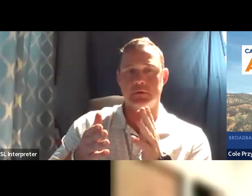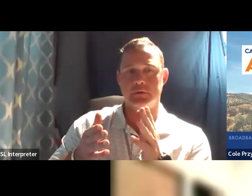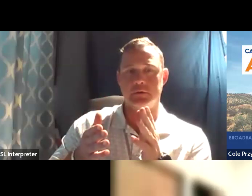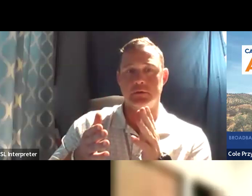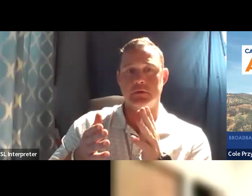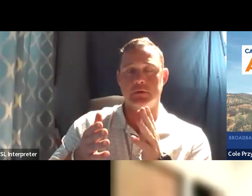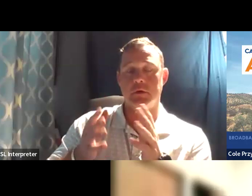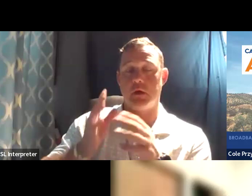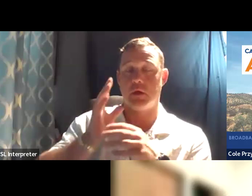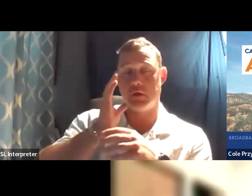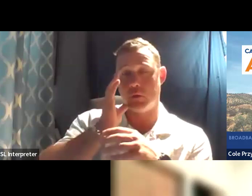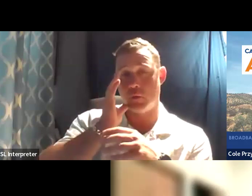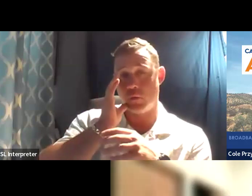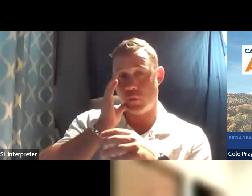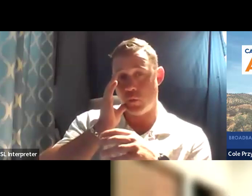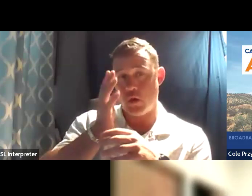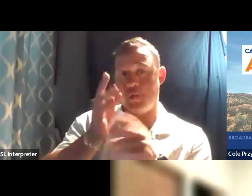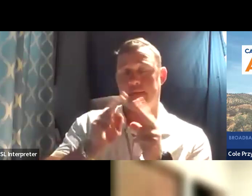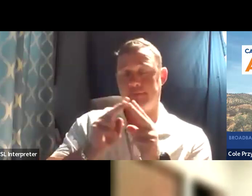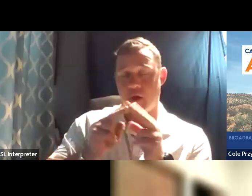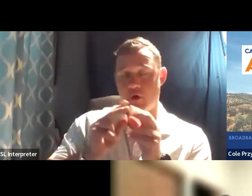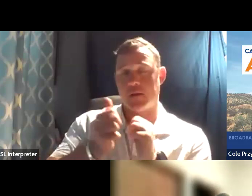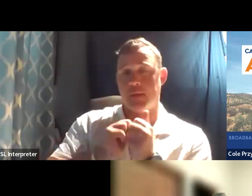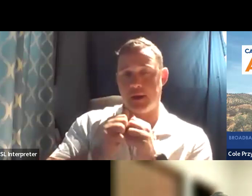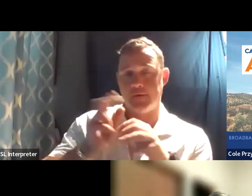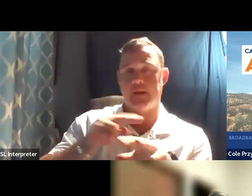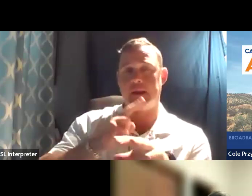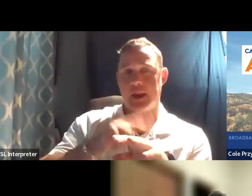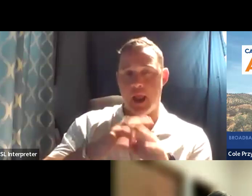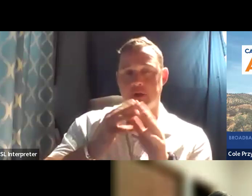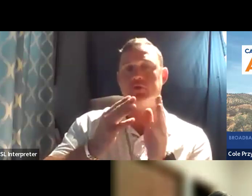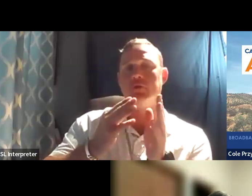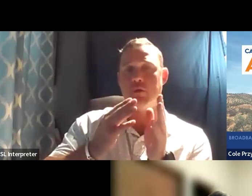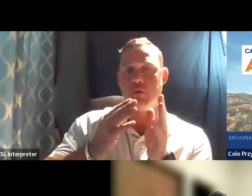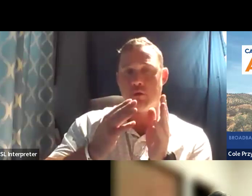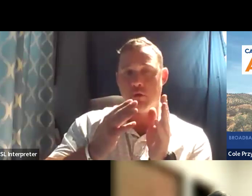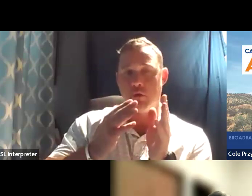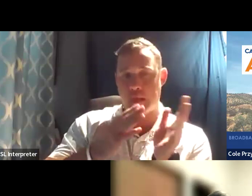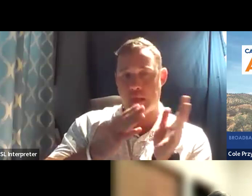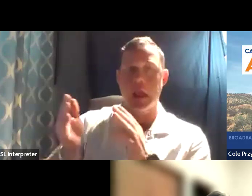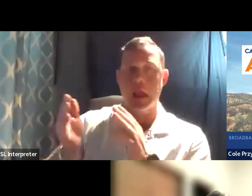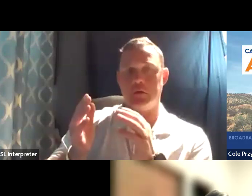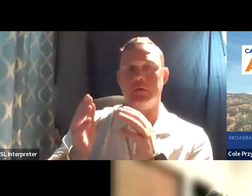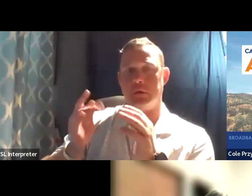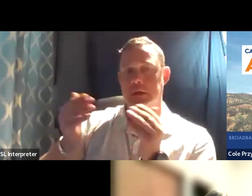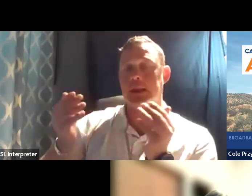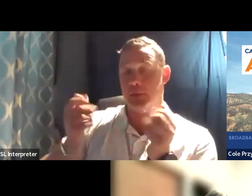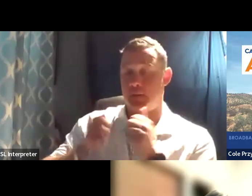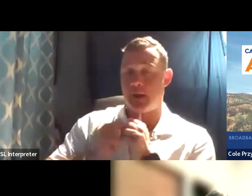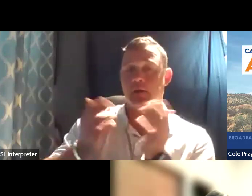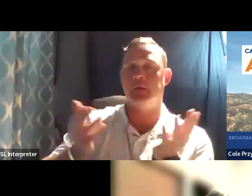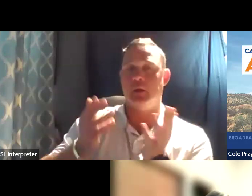it's going to be an incredibly competitive national field. It's shaping up to be incredibly competitive here in